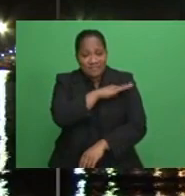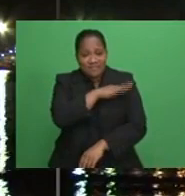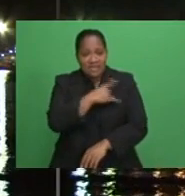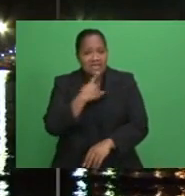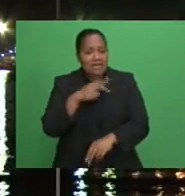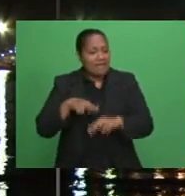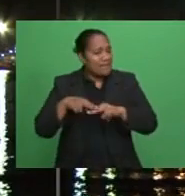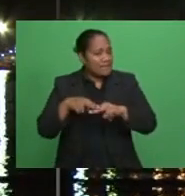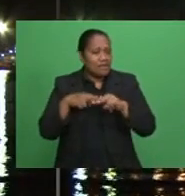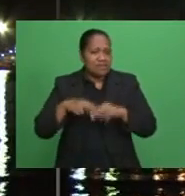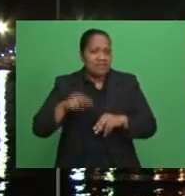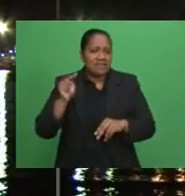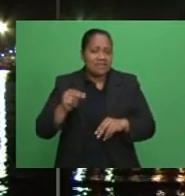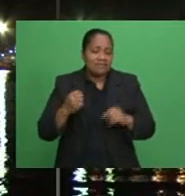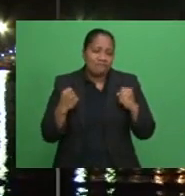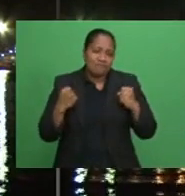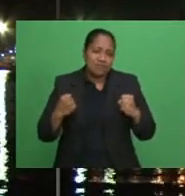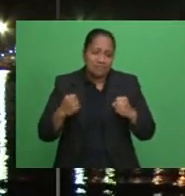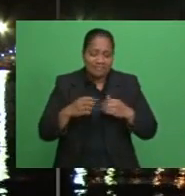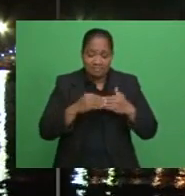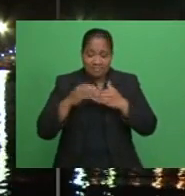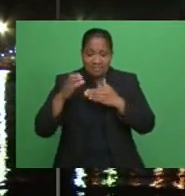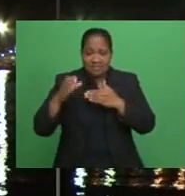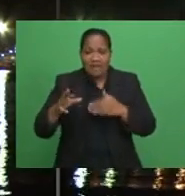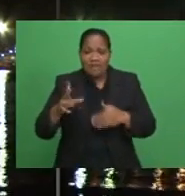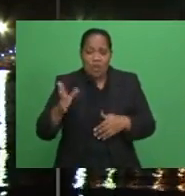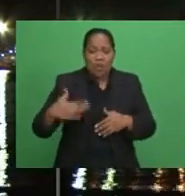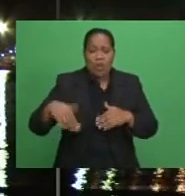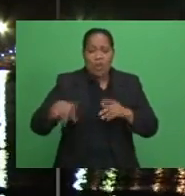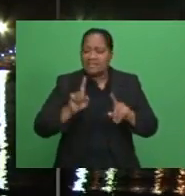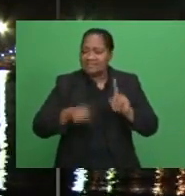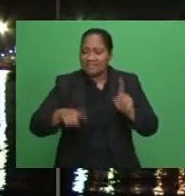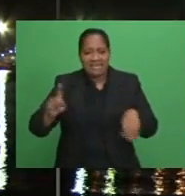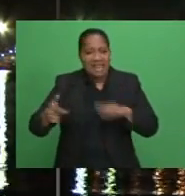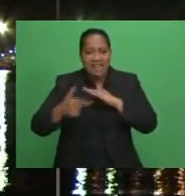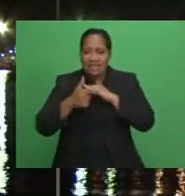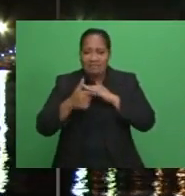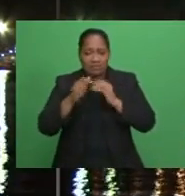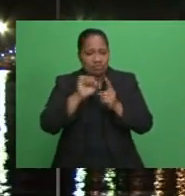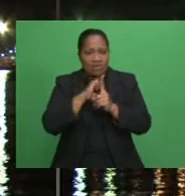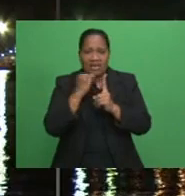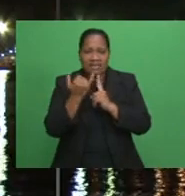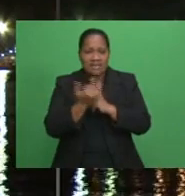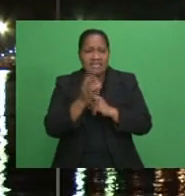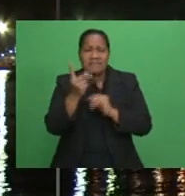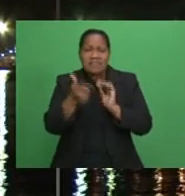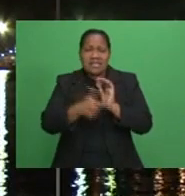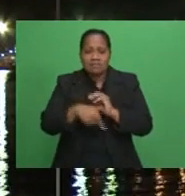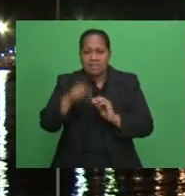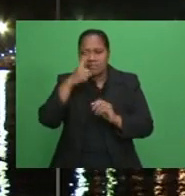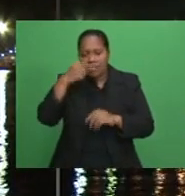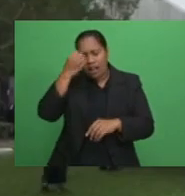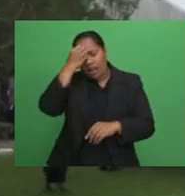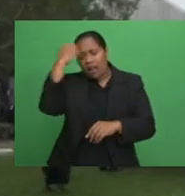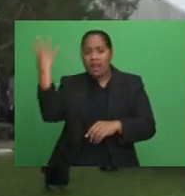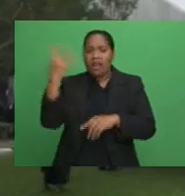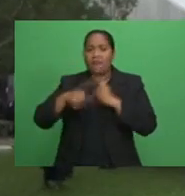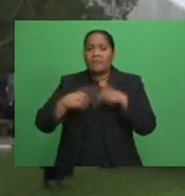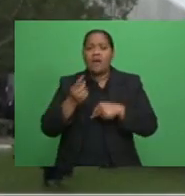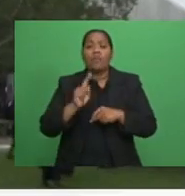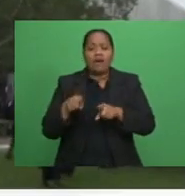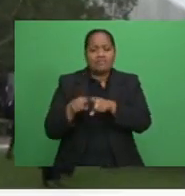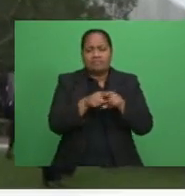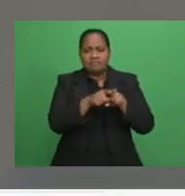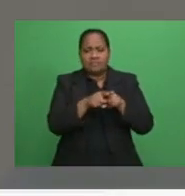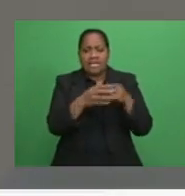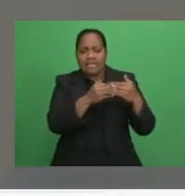Fiji needs strong leaders at all levels of society, but sometimes people forget what leadership really is. While officiating